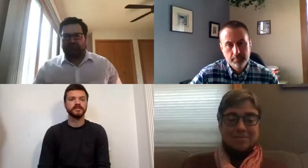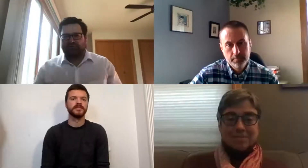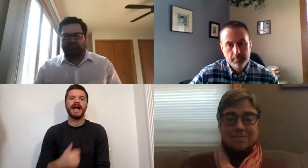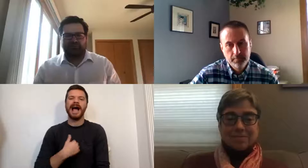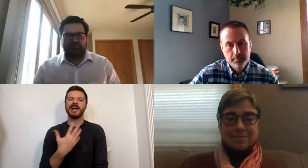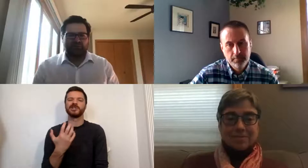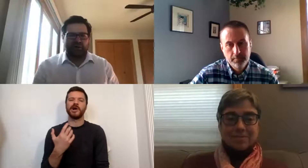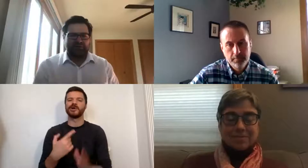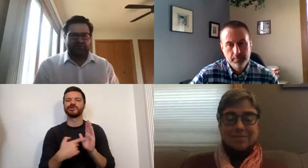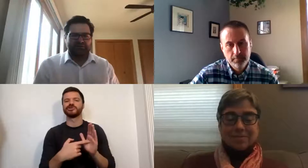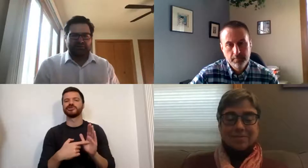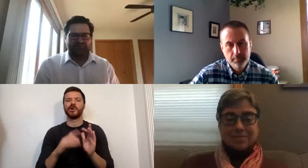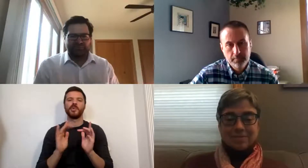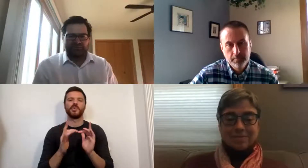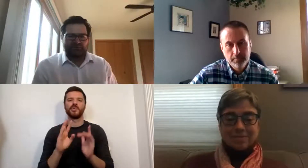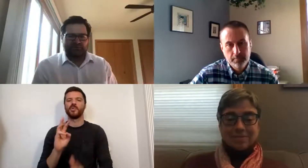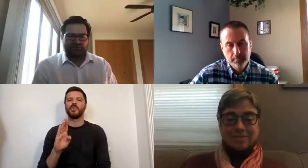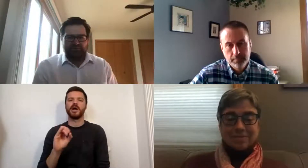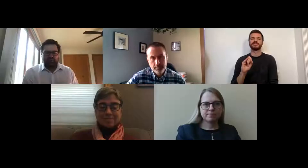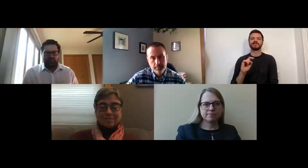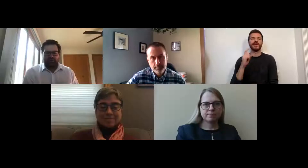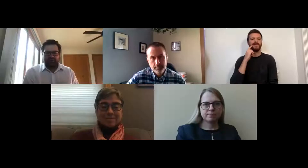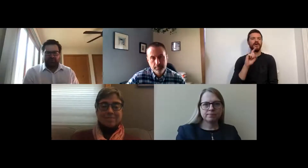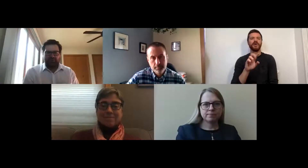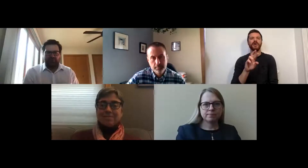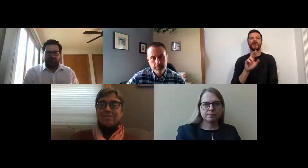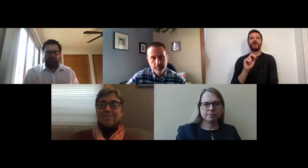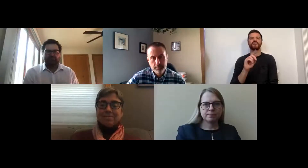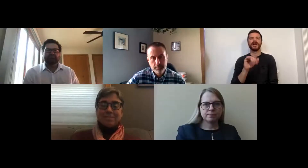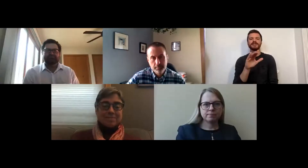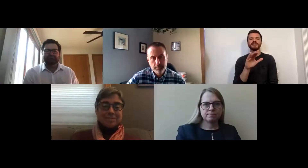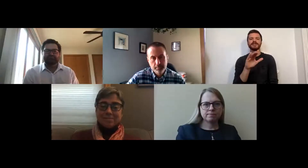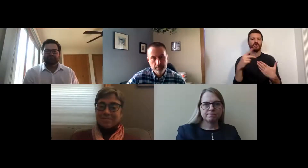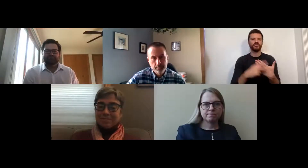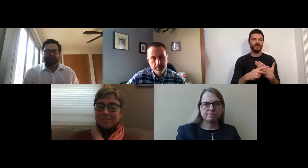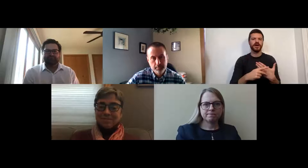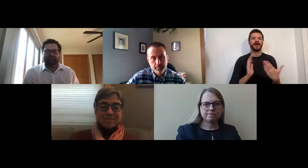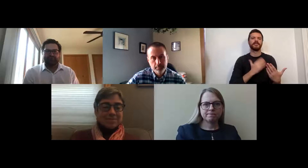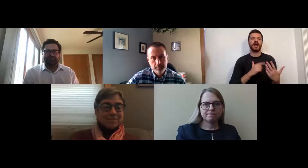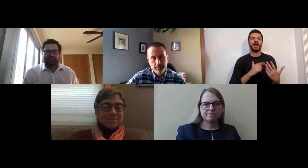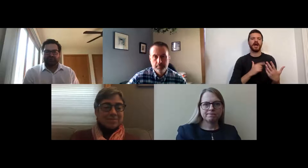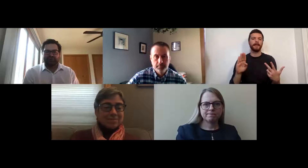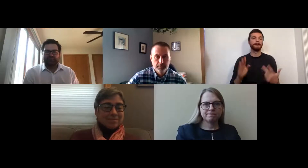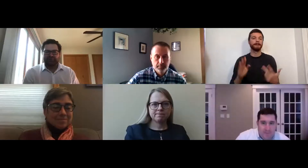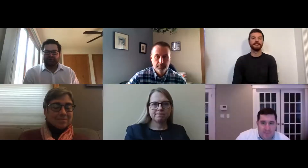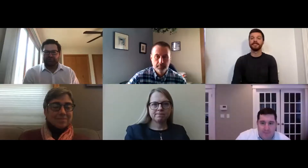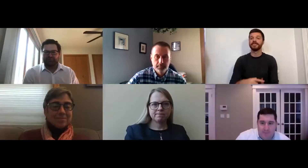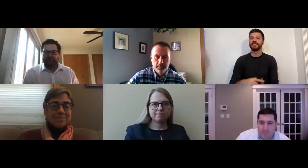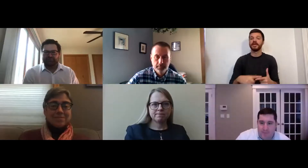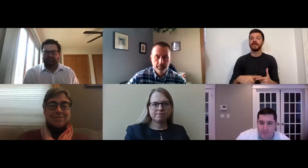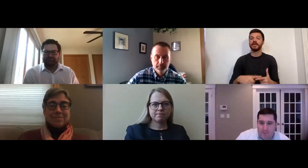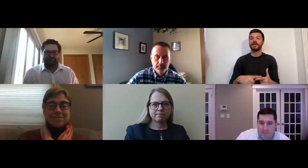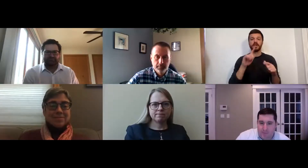up there for Randy's program and our lab. But I'll turn it back